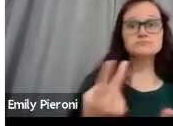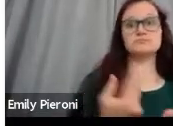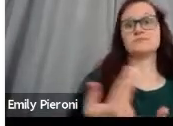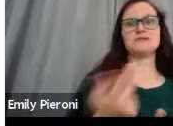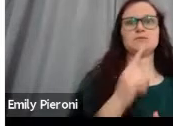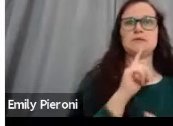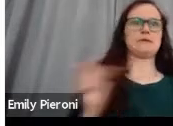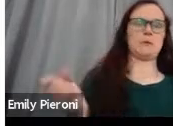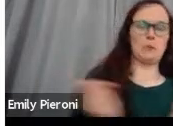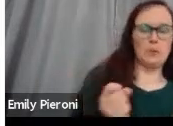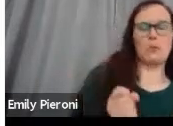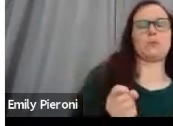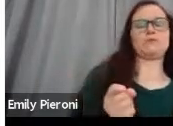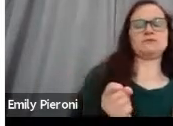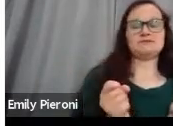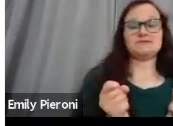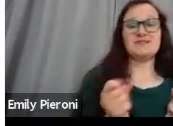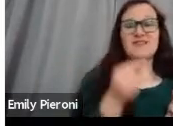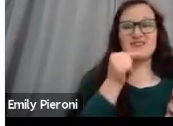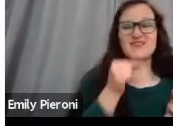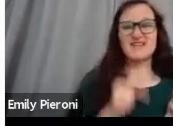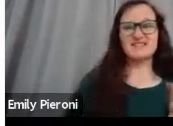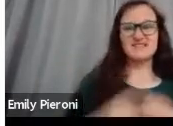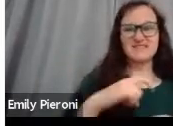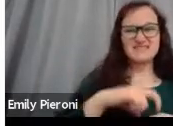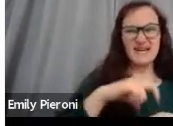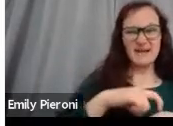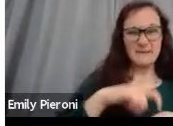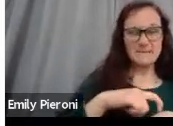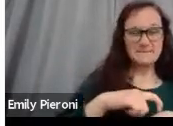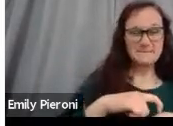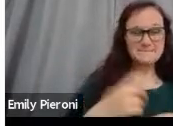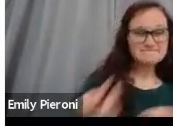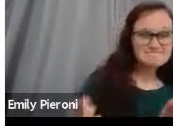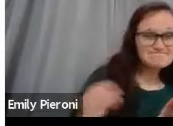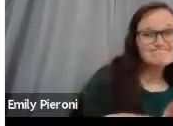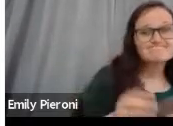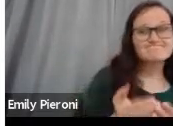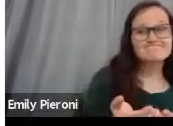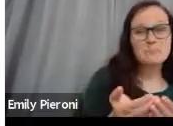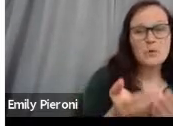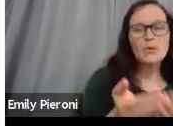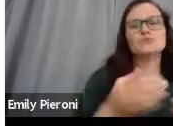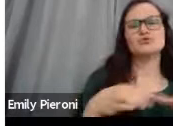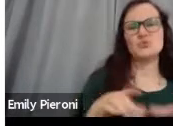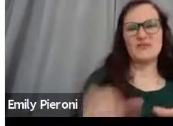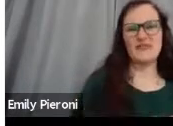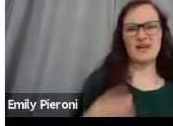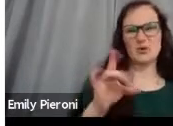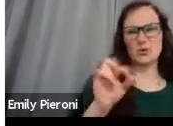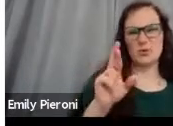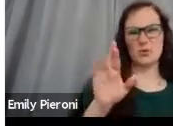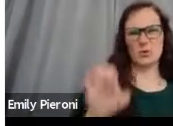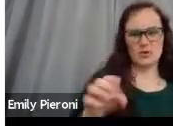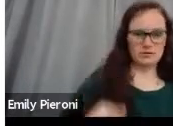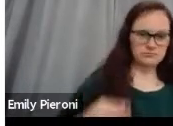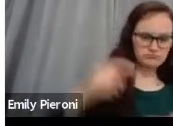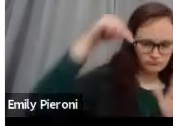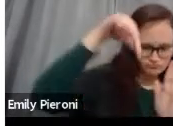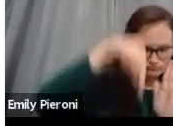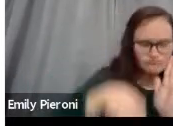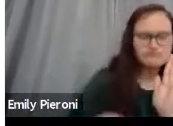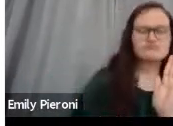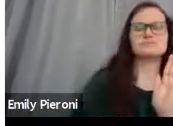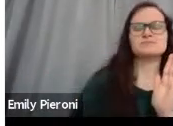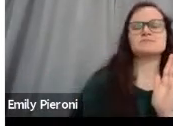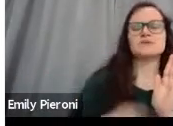They actually spent Thanksgiving on the boat doing core drilling. So they have a deep tie